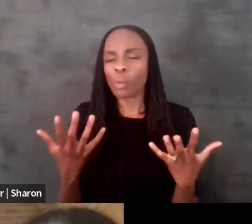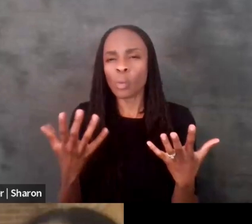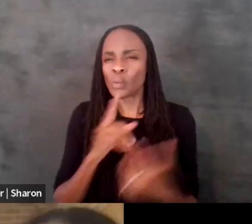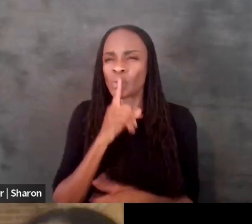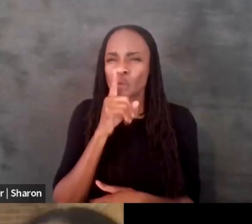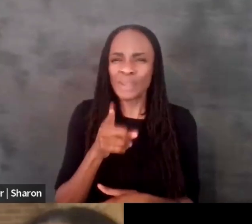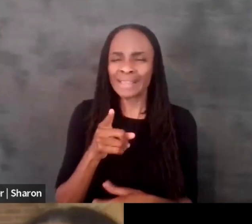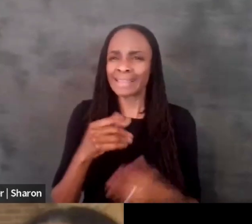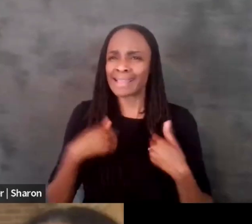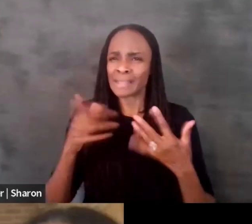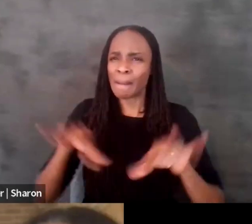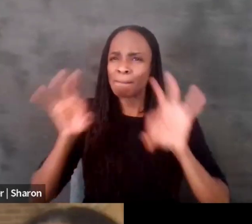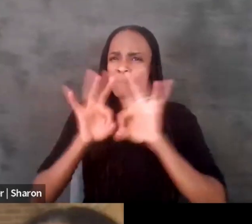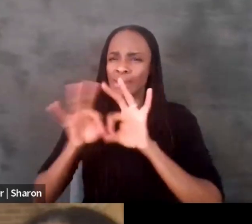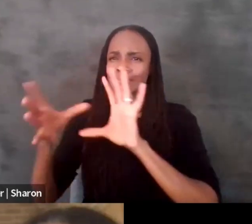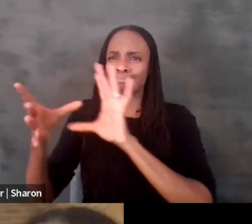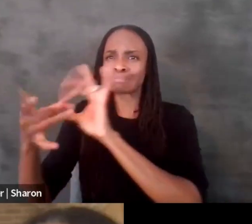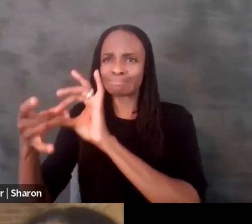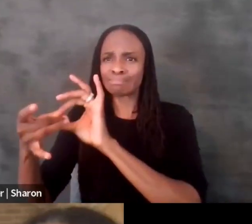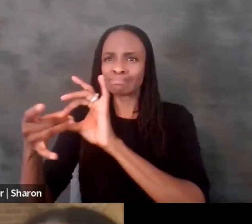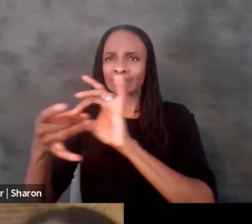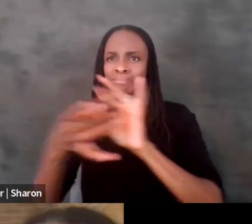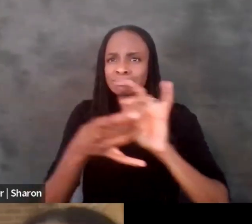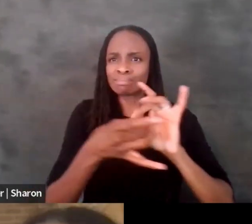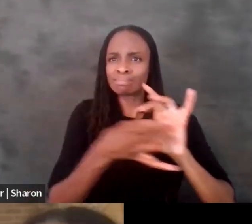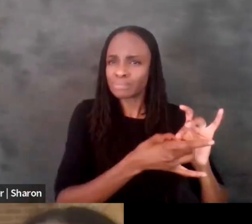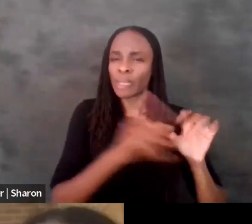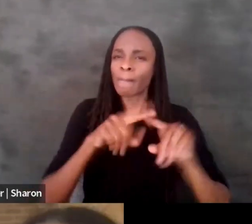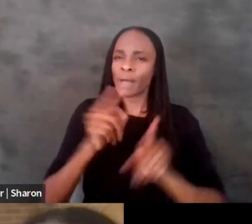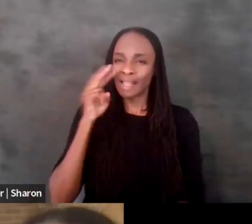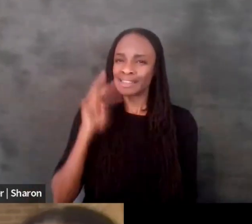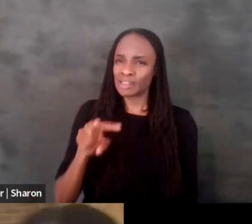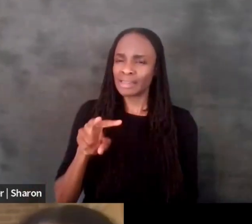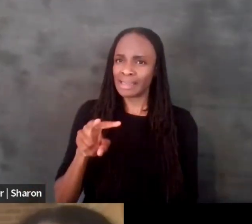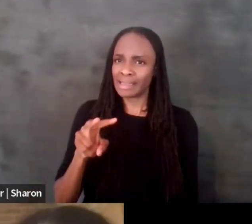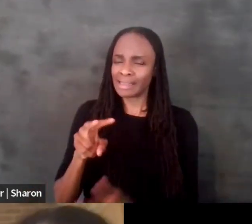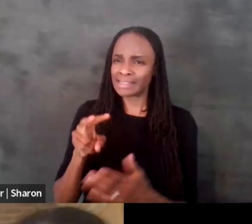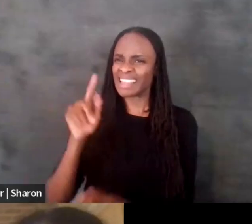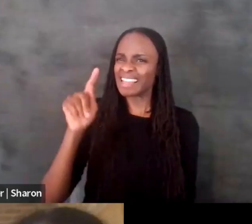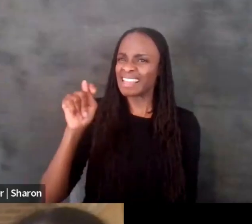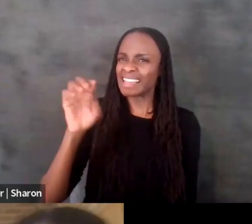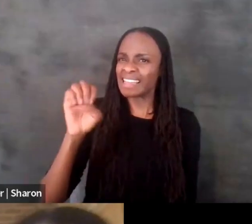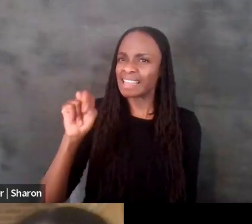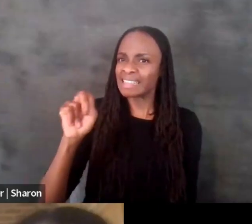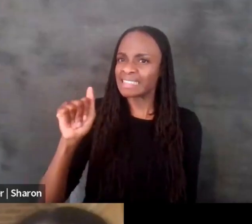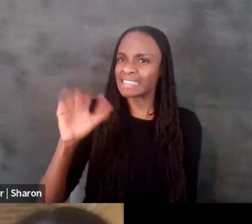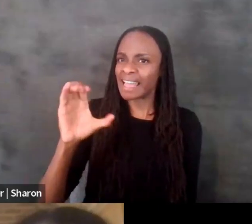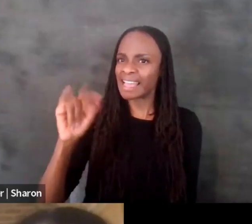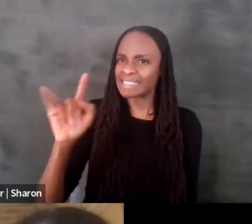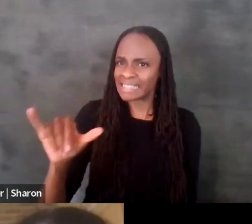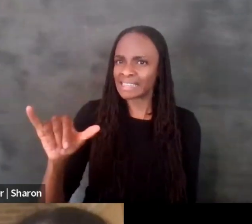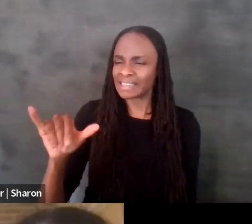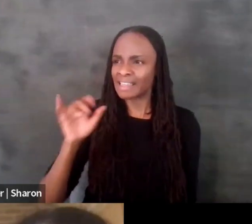crucial link. But Yes. look at the tenacity of that organism. It